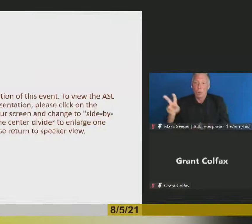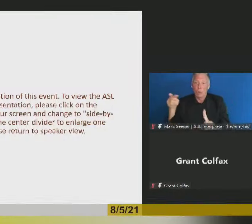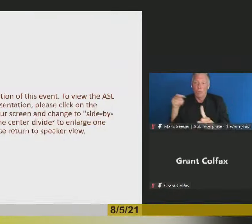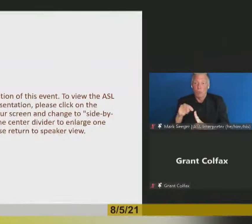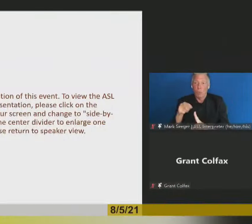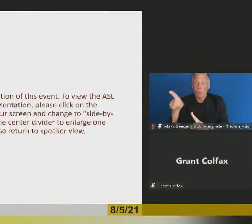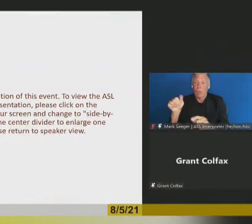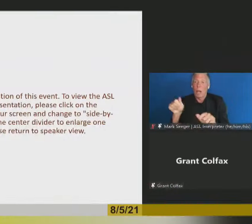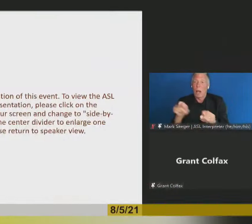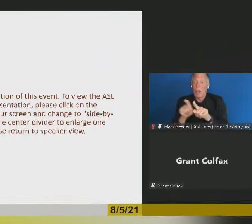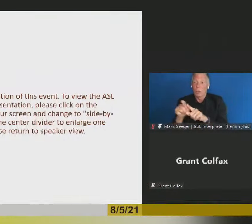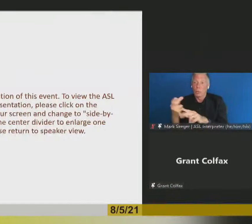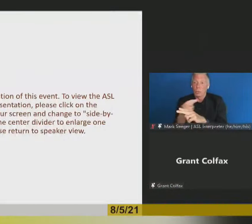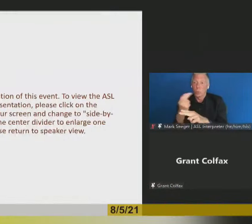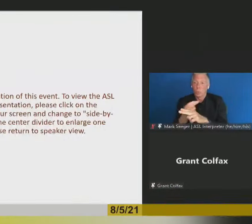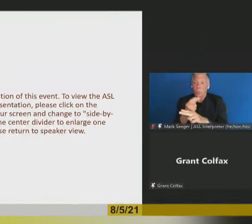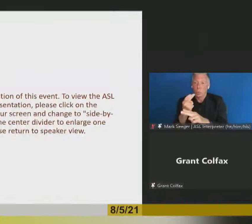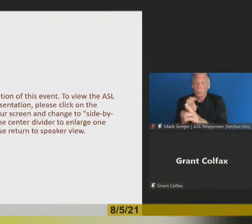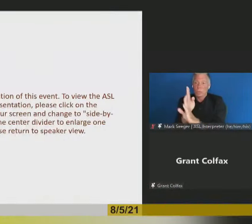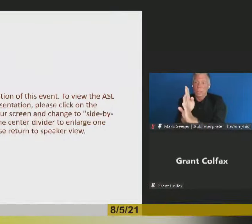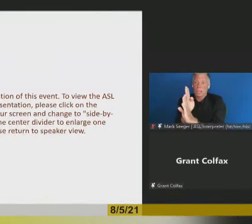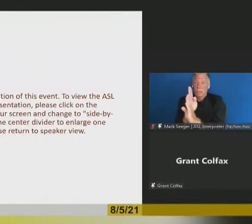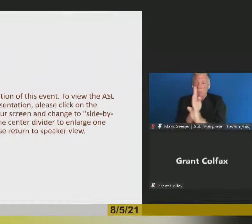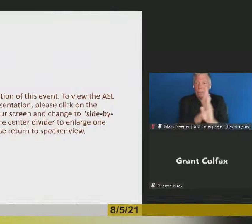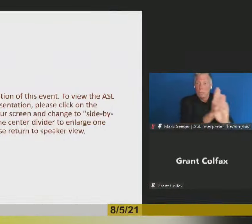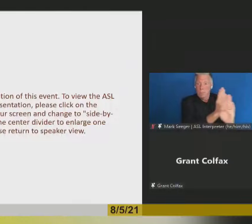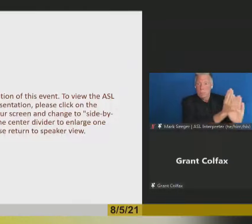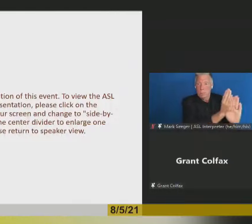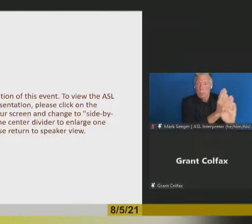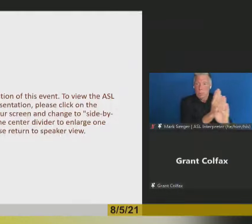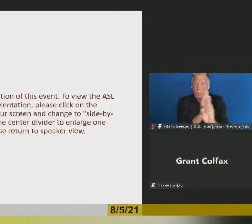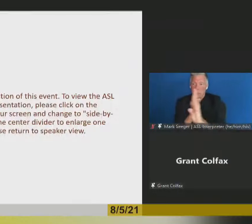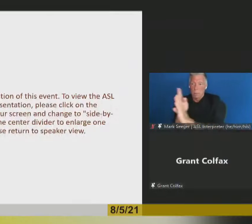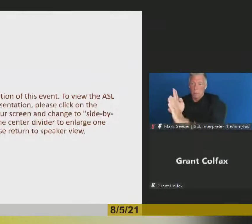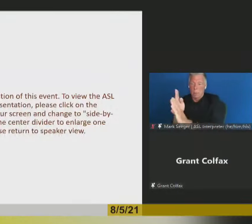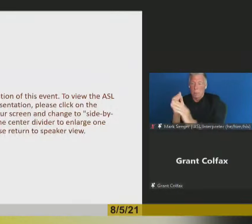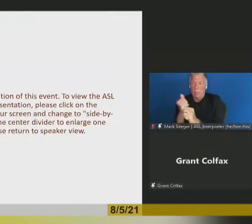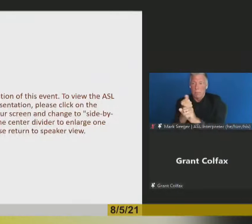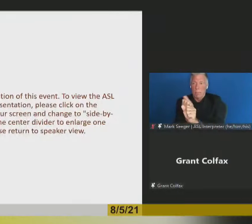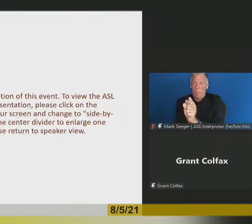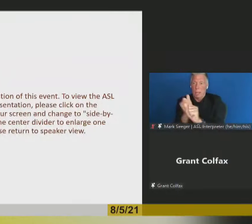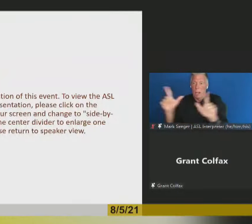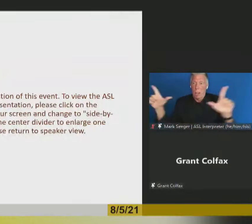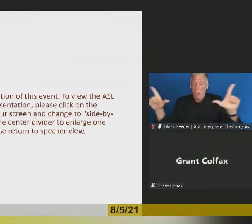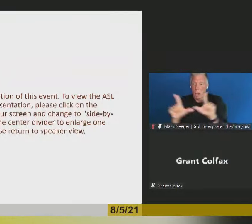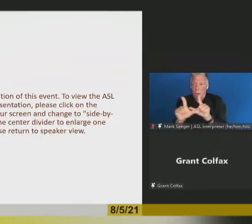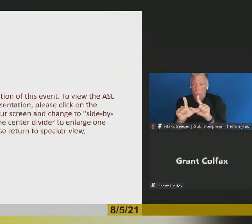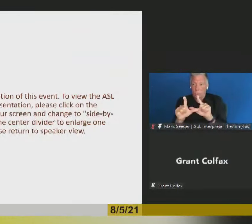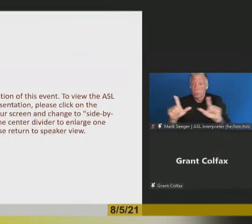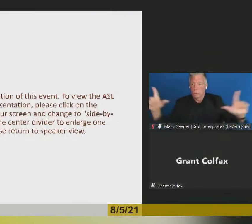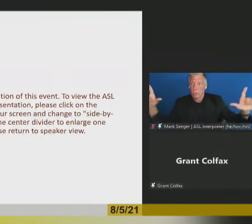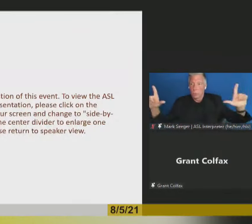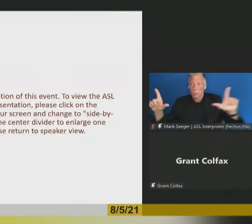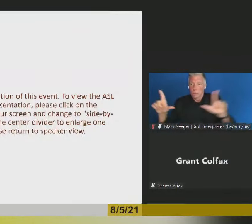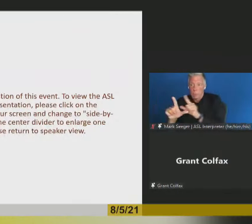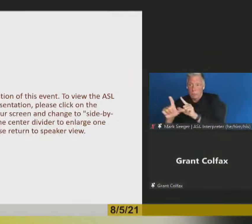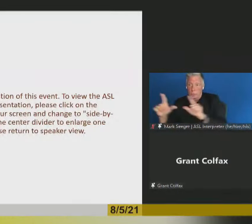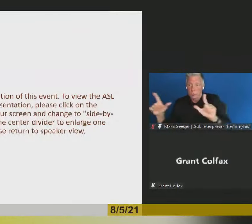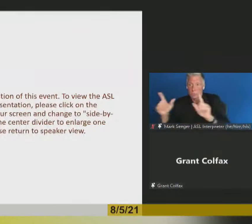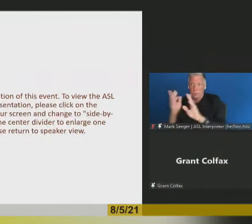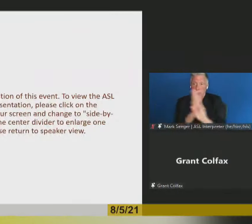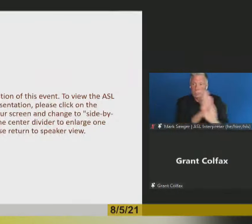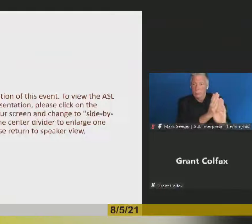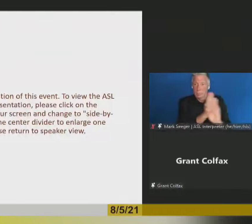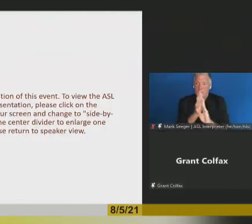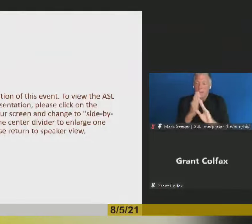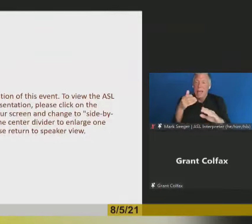also use the center divider to enlarge one side over the other. Once the slide concludes, please return to speaker